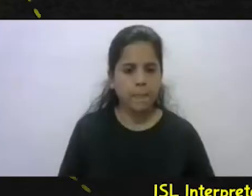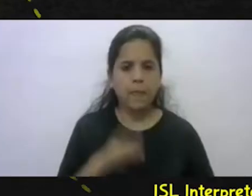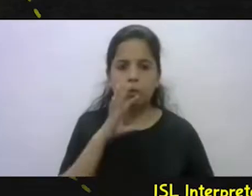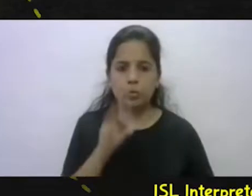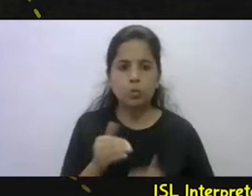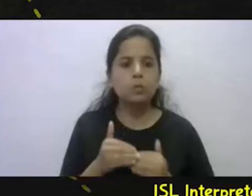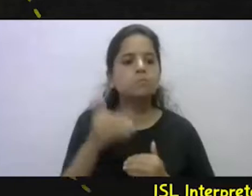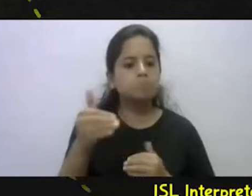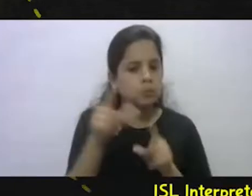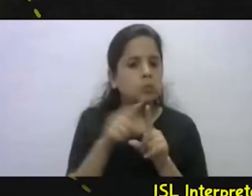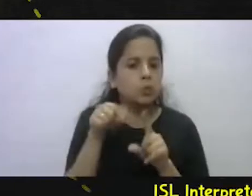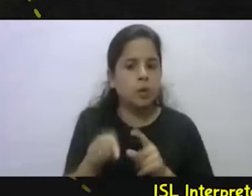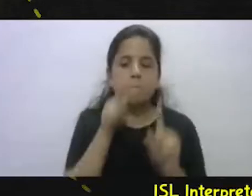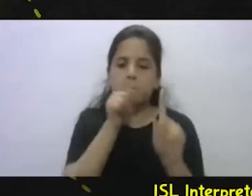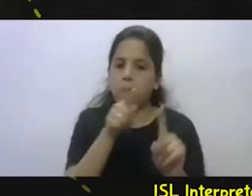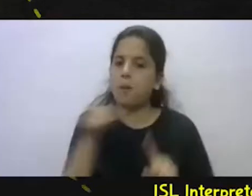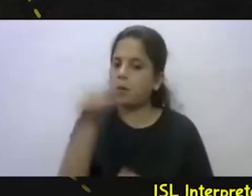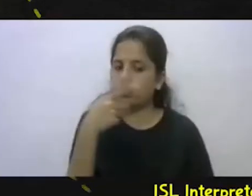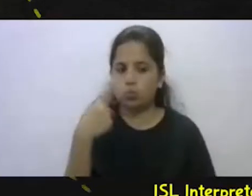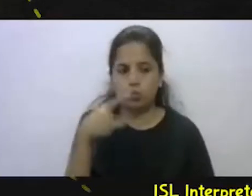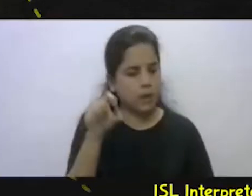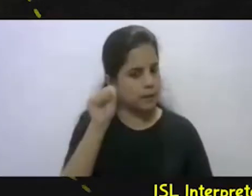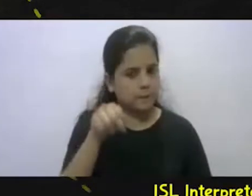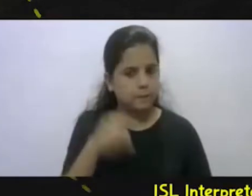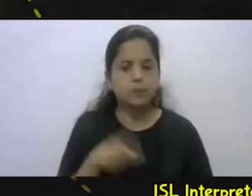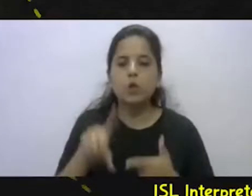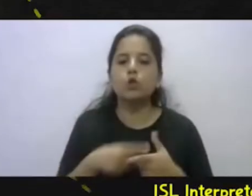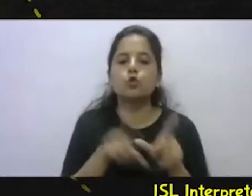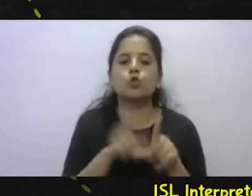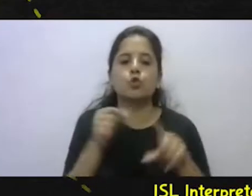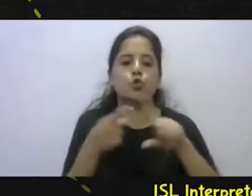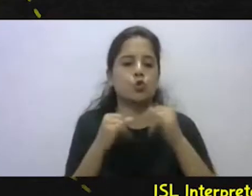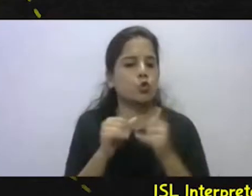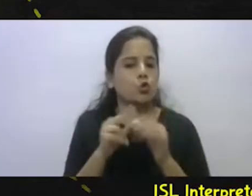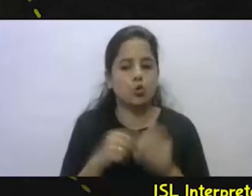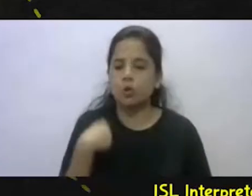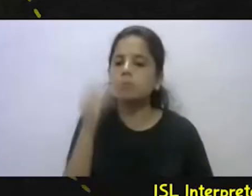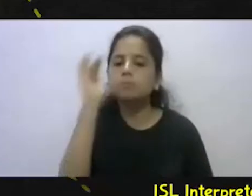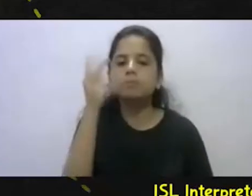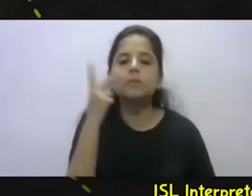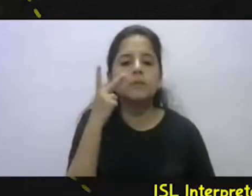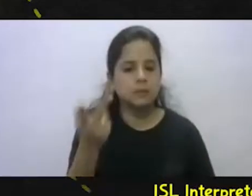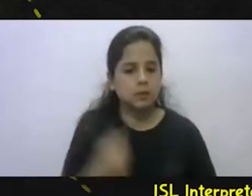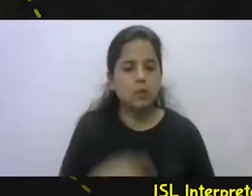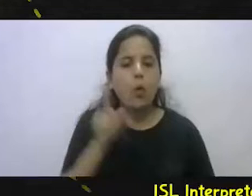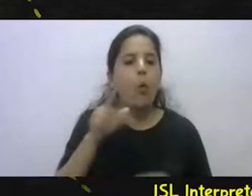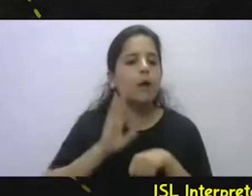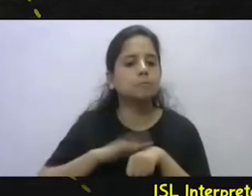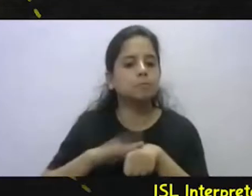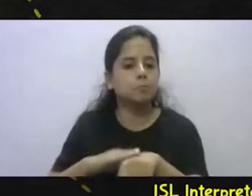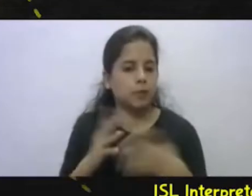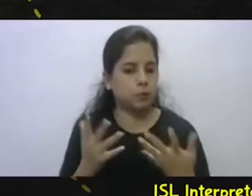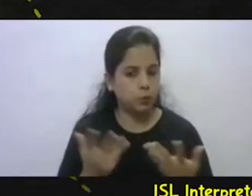highlighting point from your side. Let's hear Jyotsna and also her experience